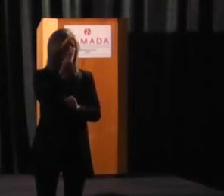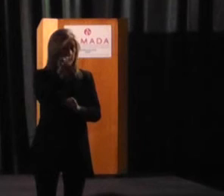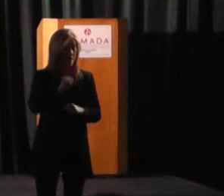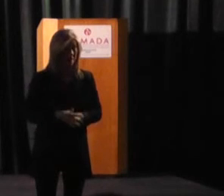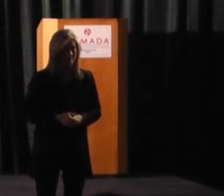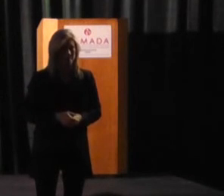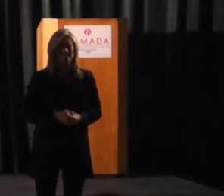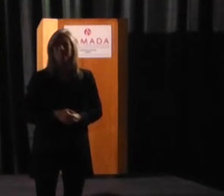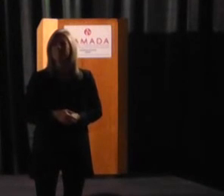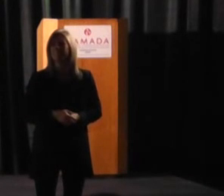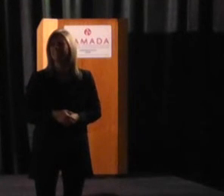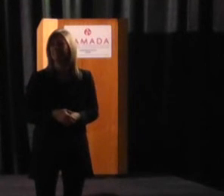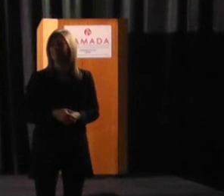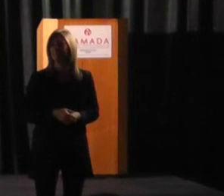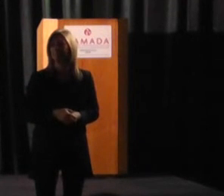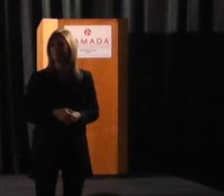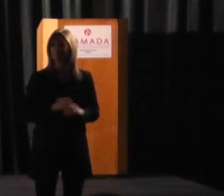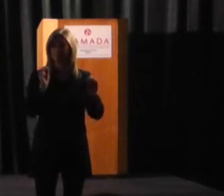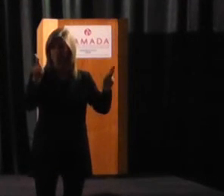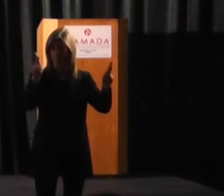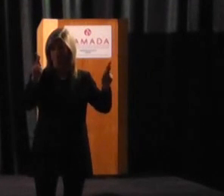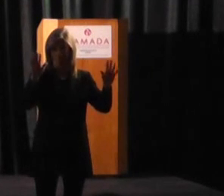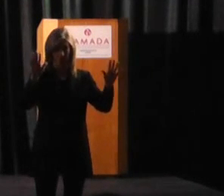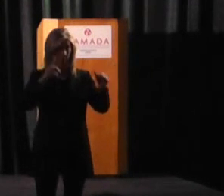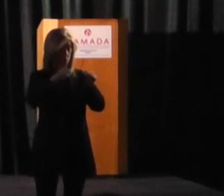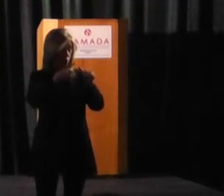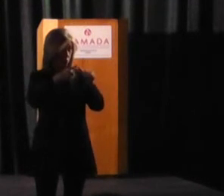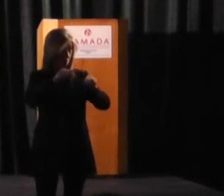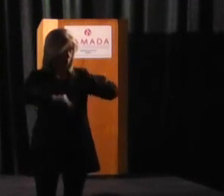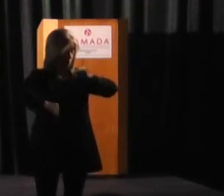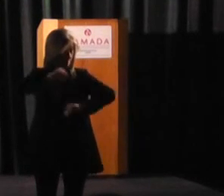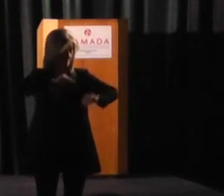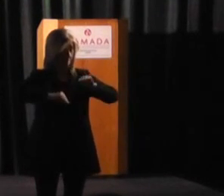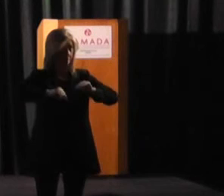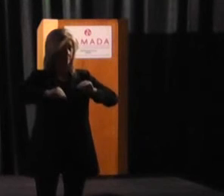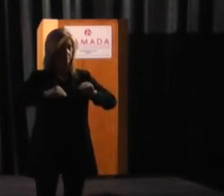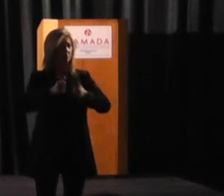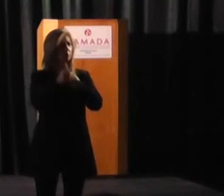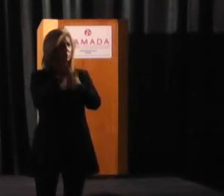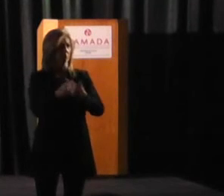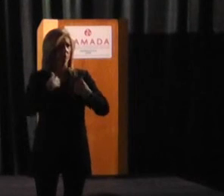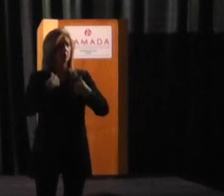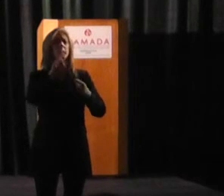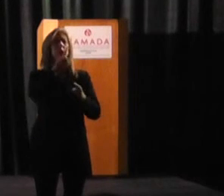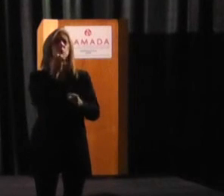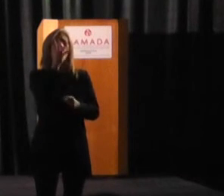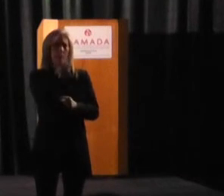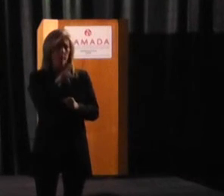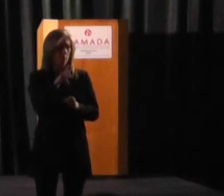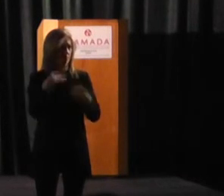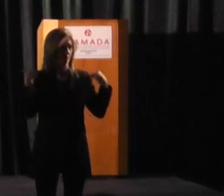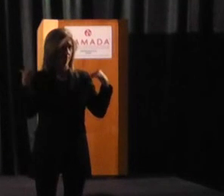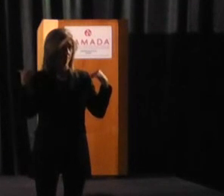but Zumba. Okay, first little movement, rotate your shoulder. We're just gonna do a warm up before we actually get into the